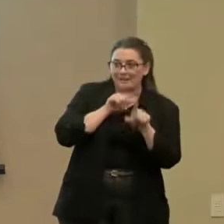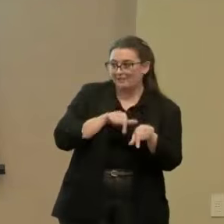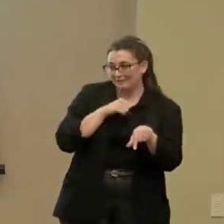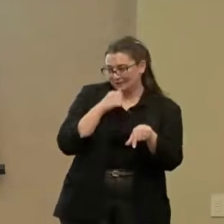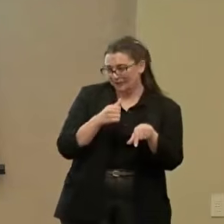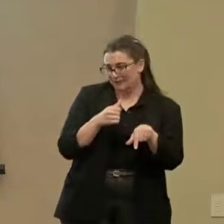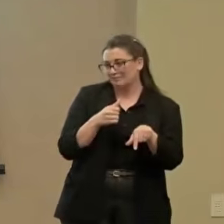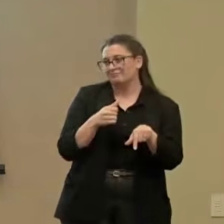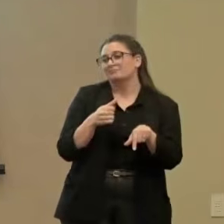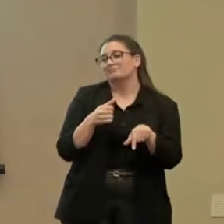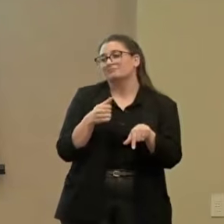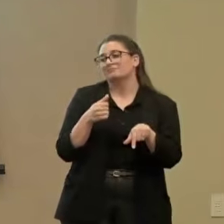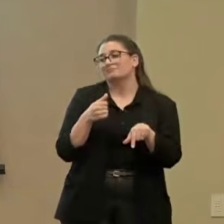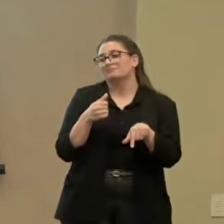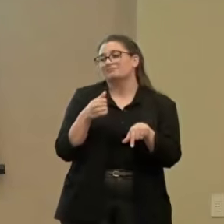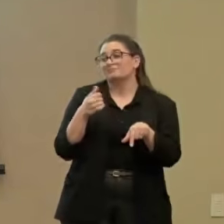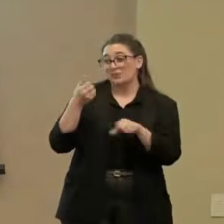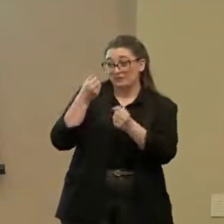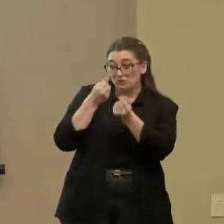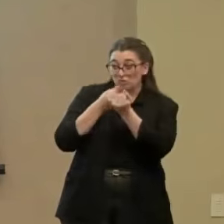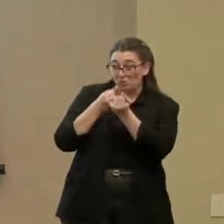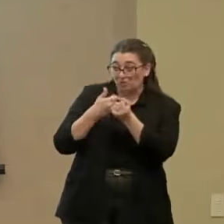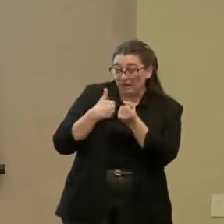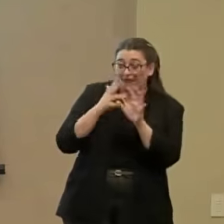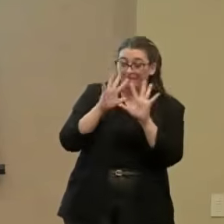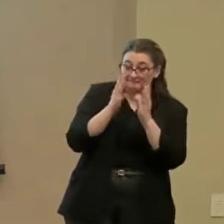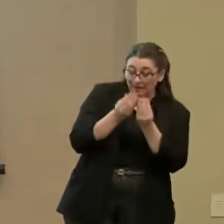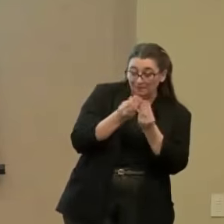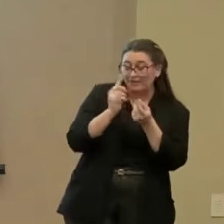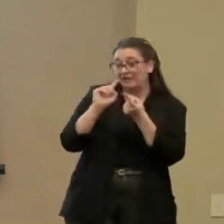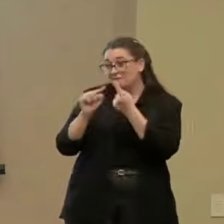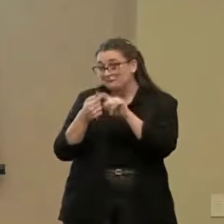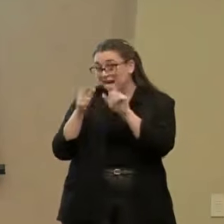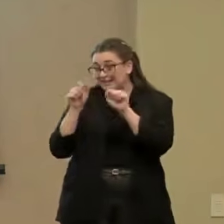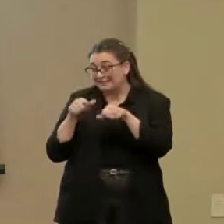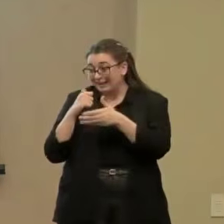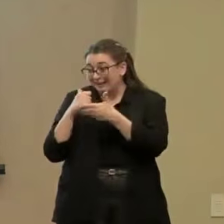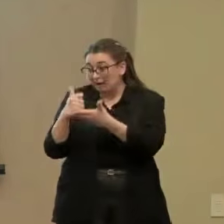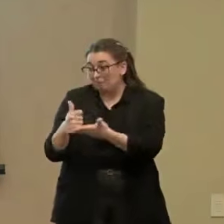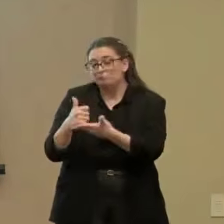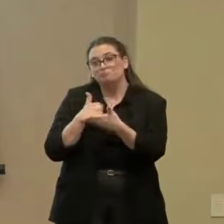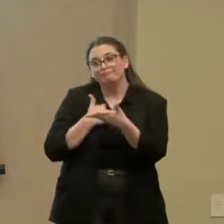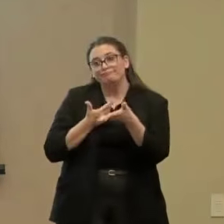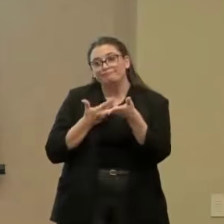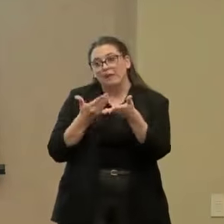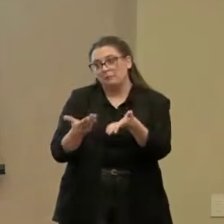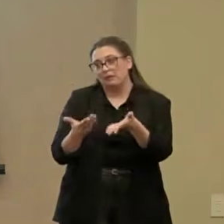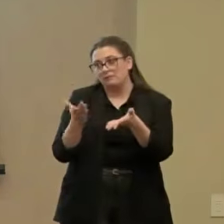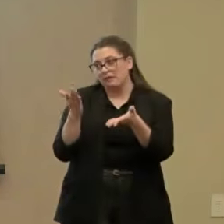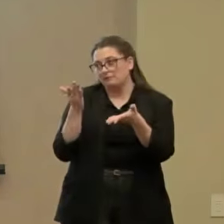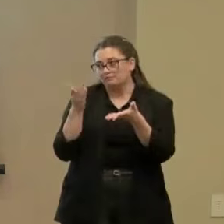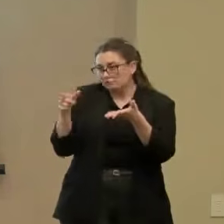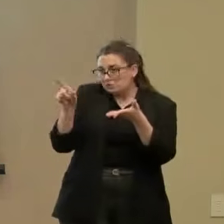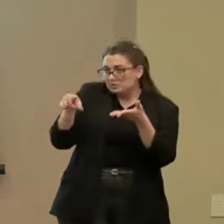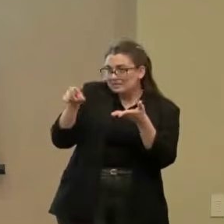right? If you have support in any way, family, friends that can help you, I would definitely communicate to them what